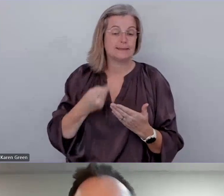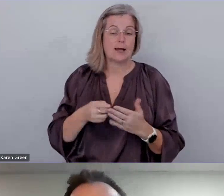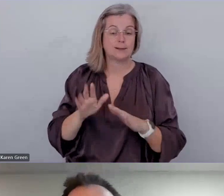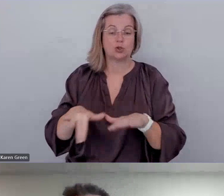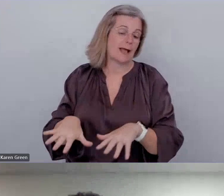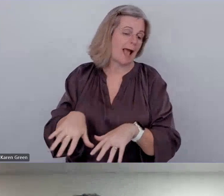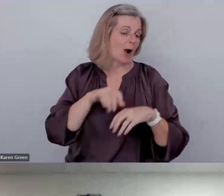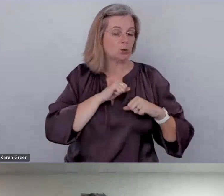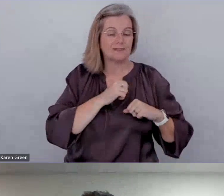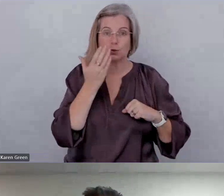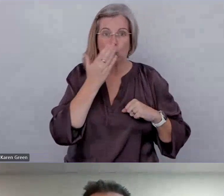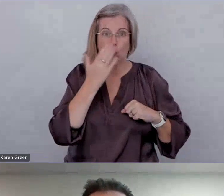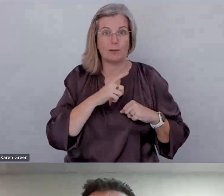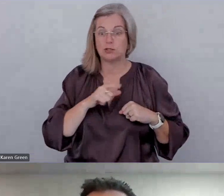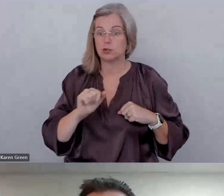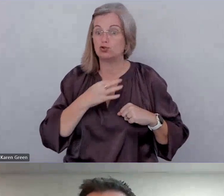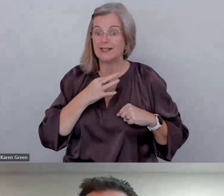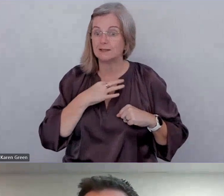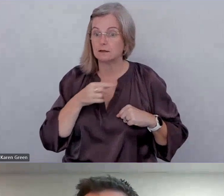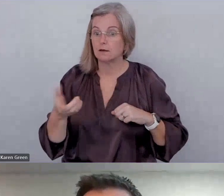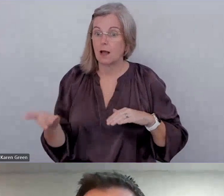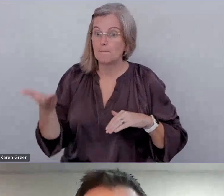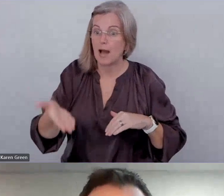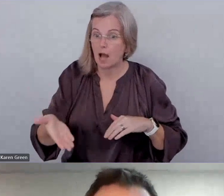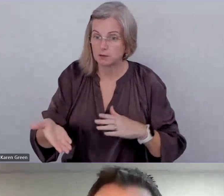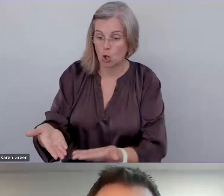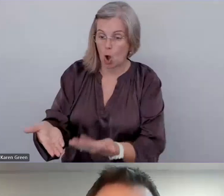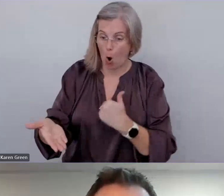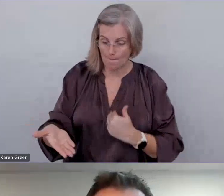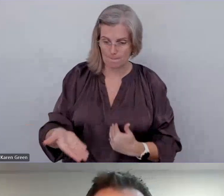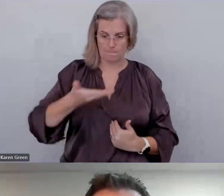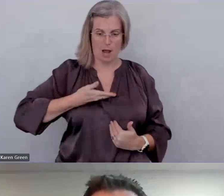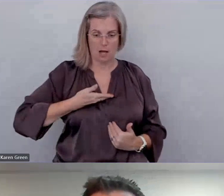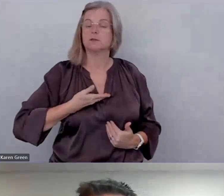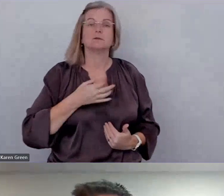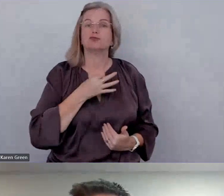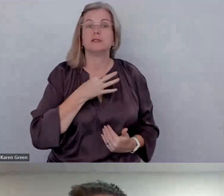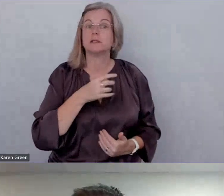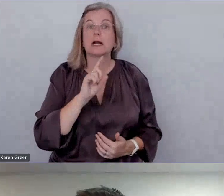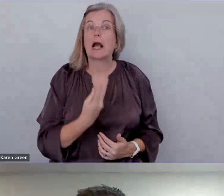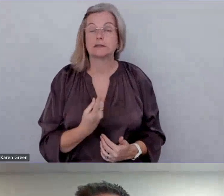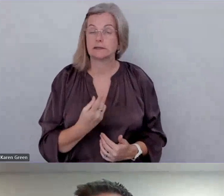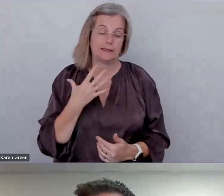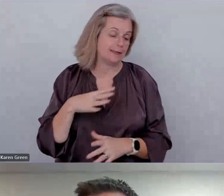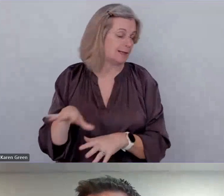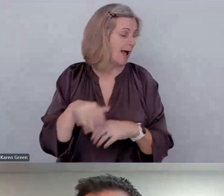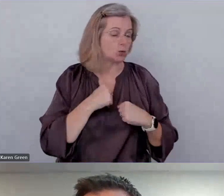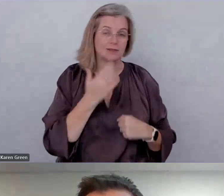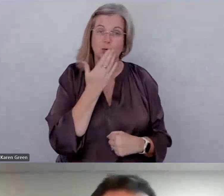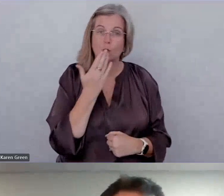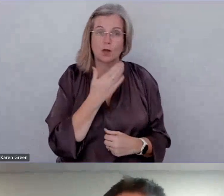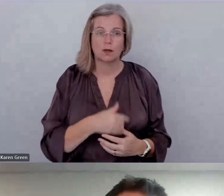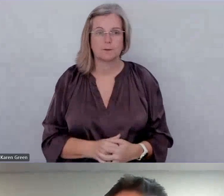all. Steve, don't know if you have anything to add to that. Yeah, I mean, absolutely. I completely agree. Both of us work closely with long